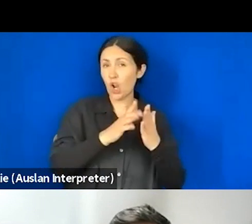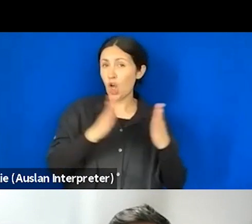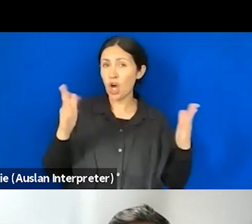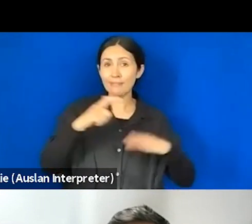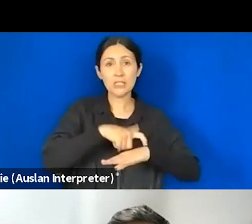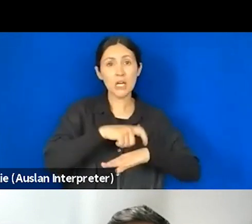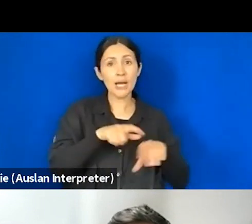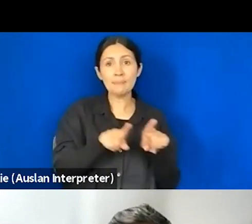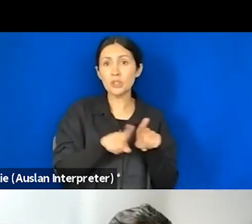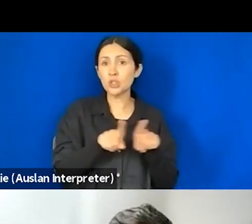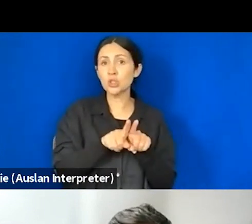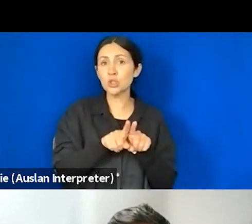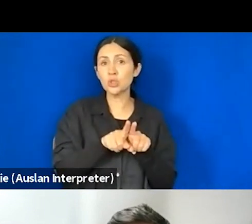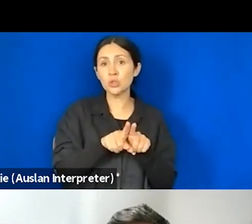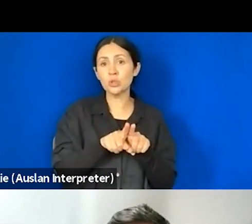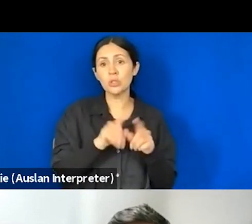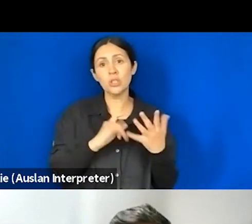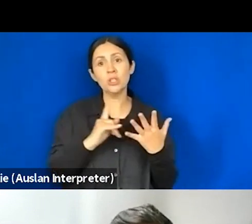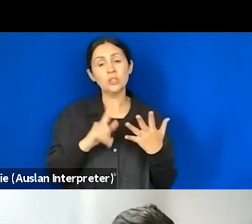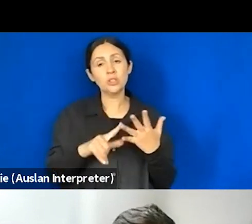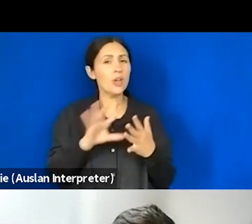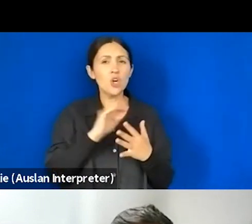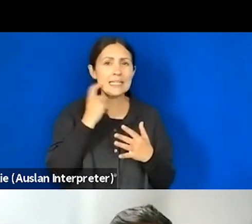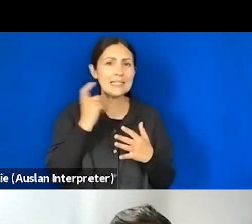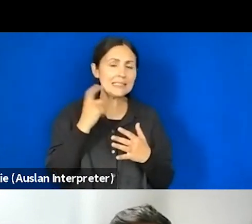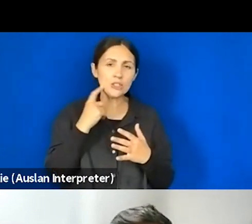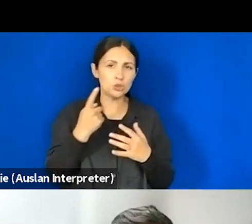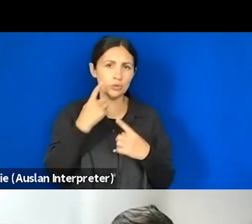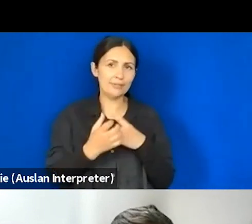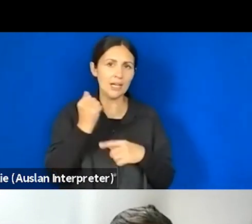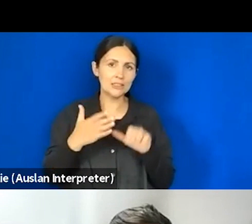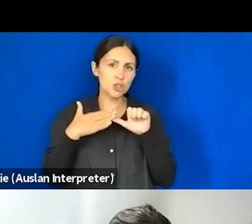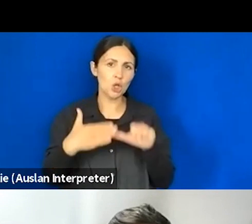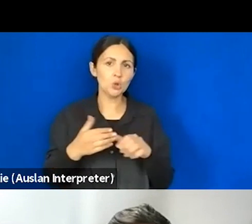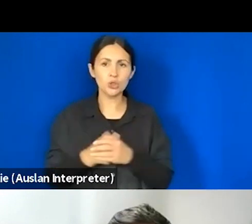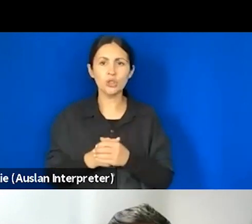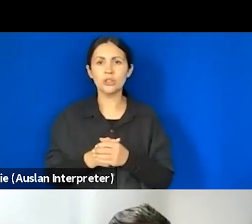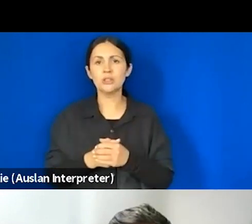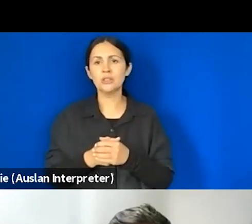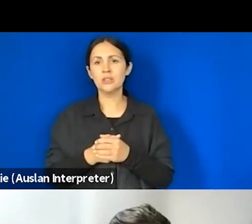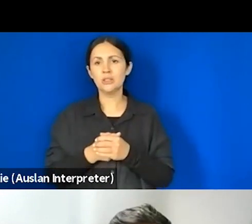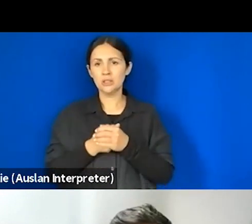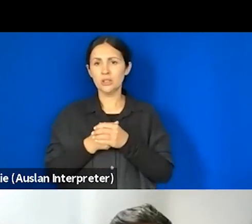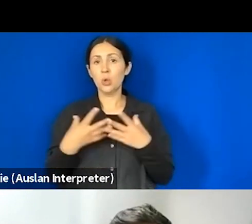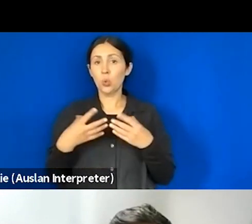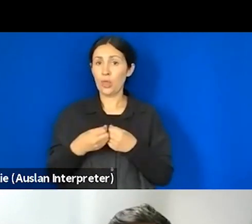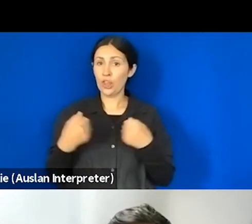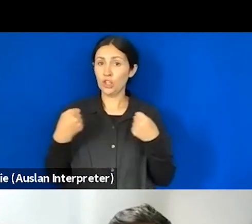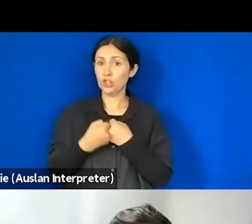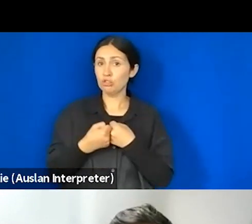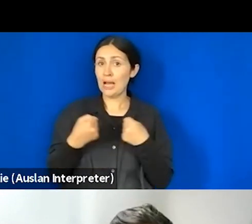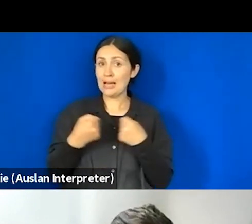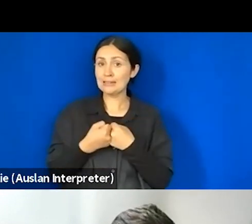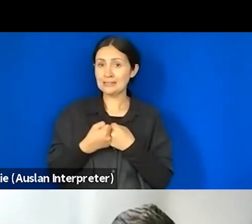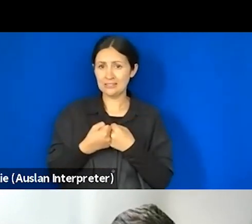as well as the pharmacotherapy, at the level it typically goes up. When you're looking at drugs, you know, where it's hard to disguise the effect of